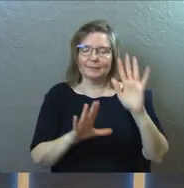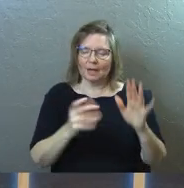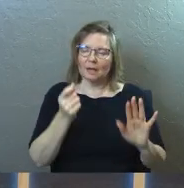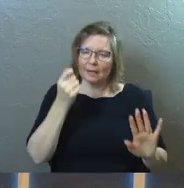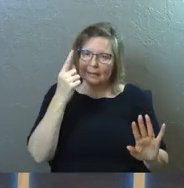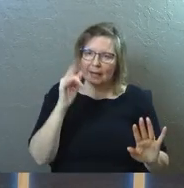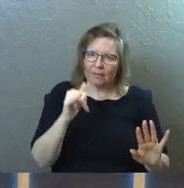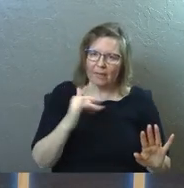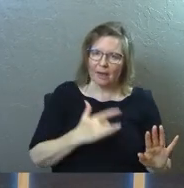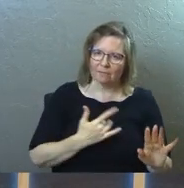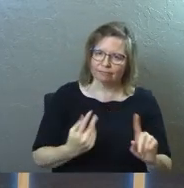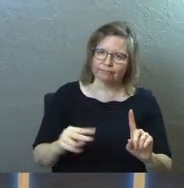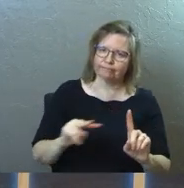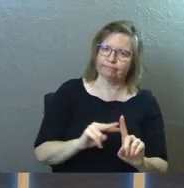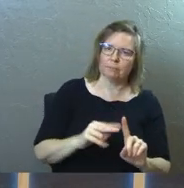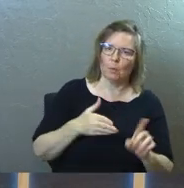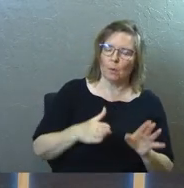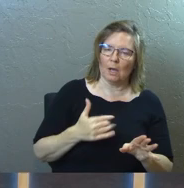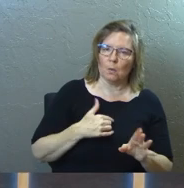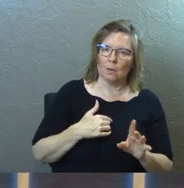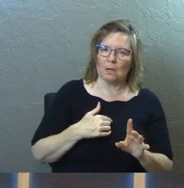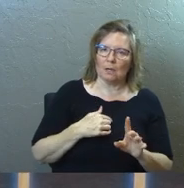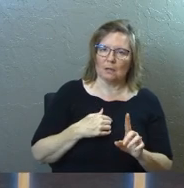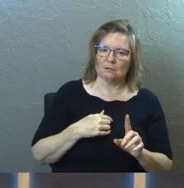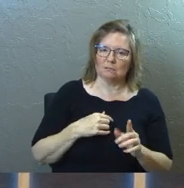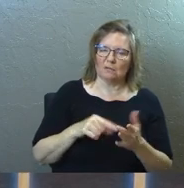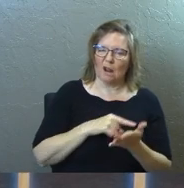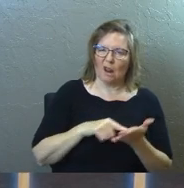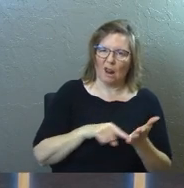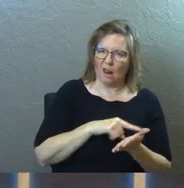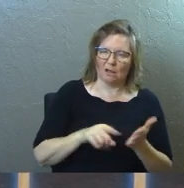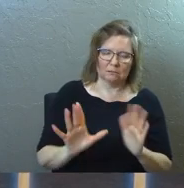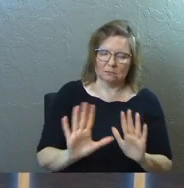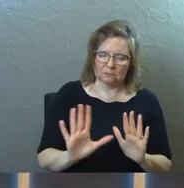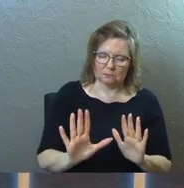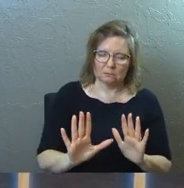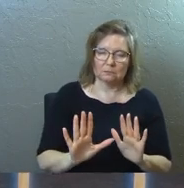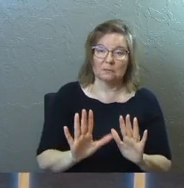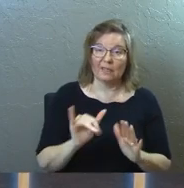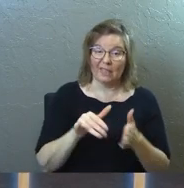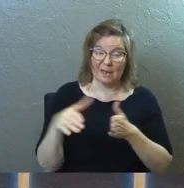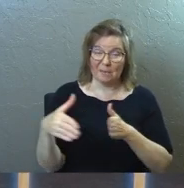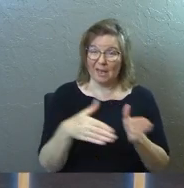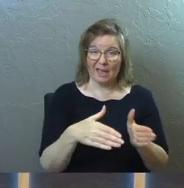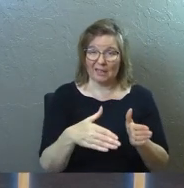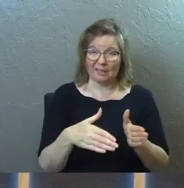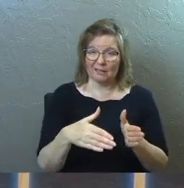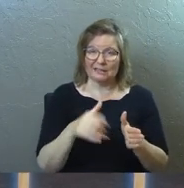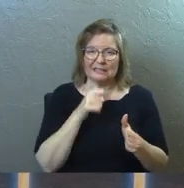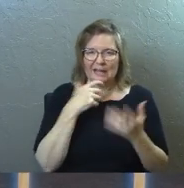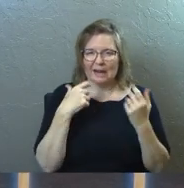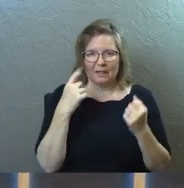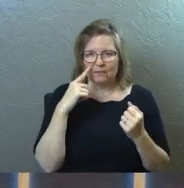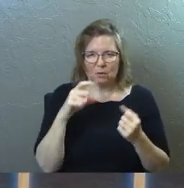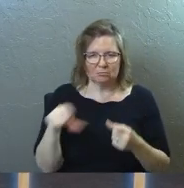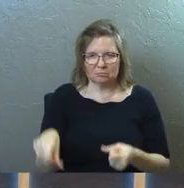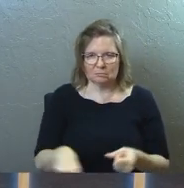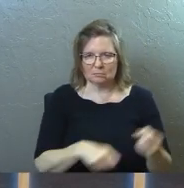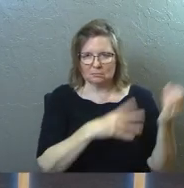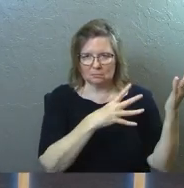So I get it. I get the way that we beat ourselves up a bit. Can I just say that pathway is not healthy for